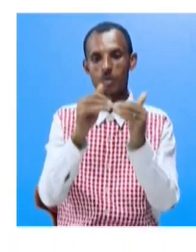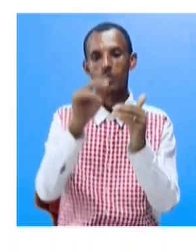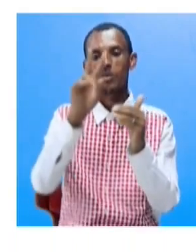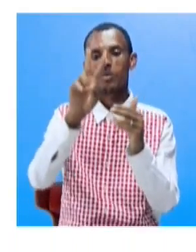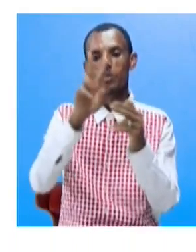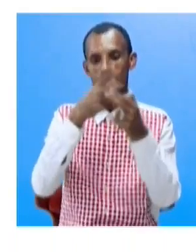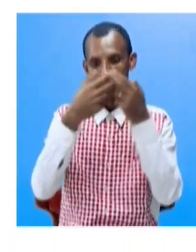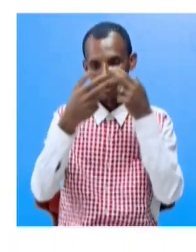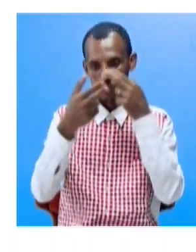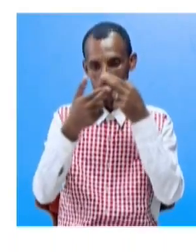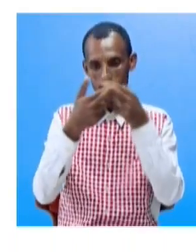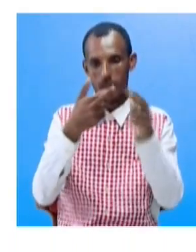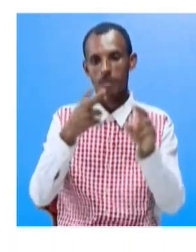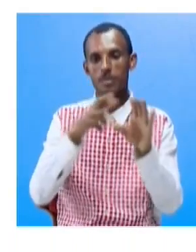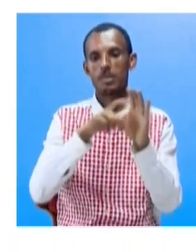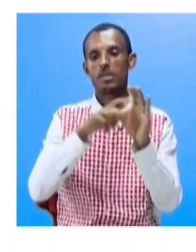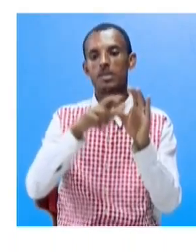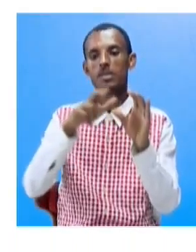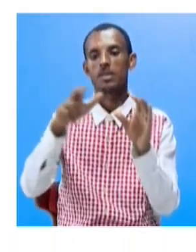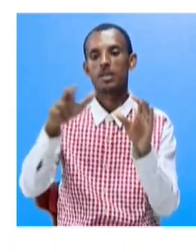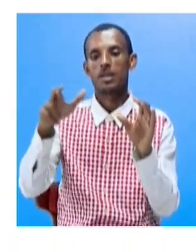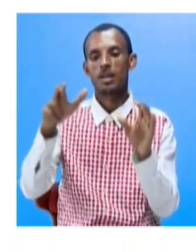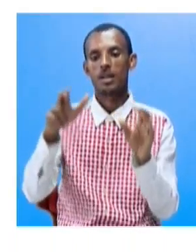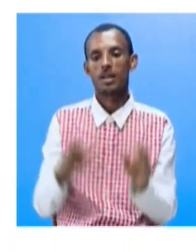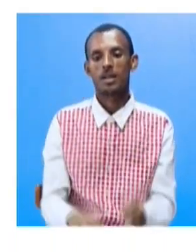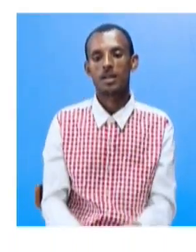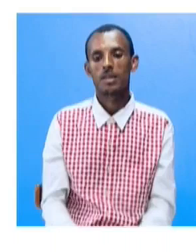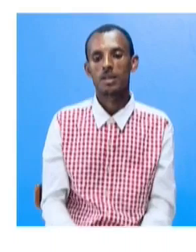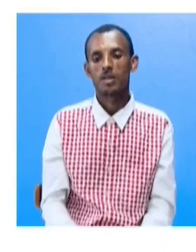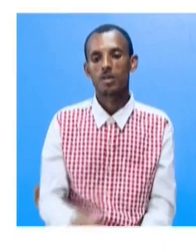Diameter is twice